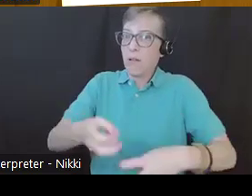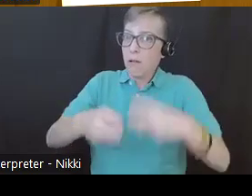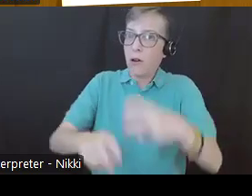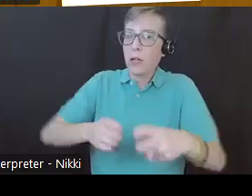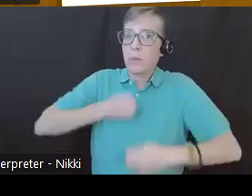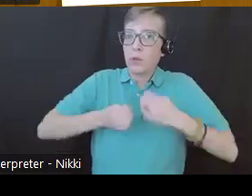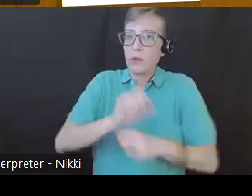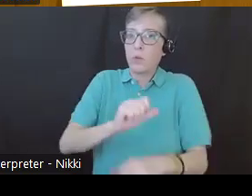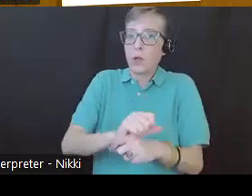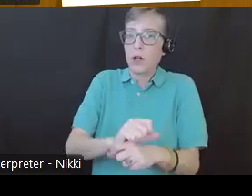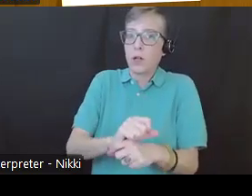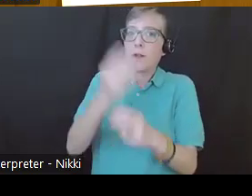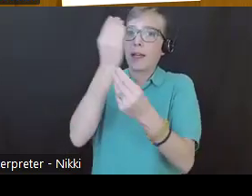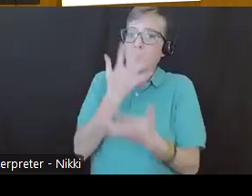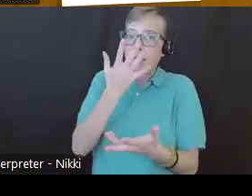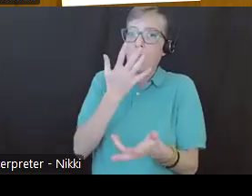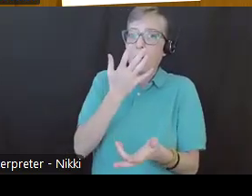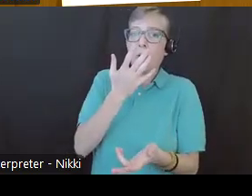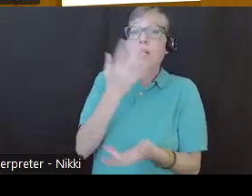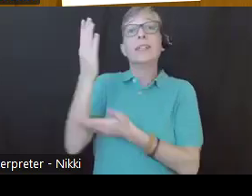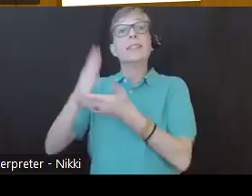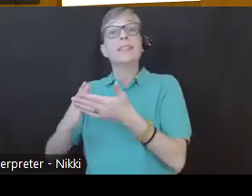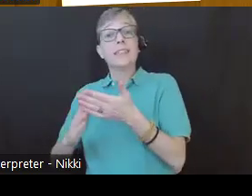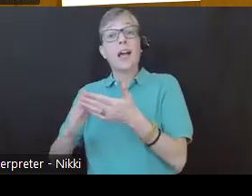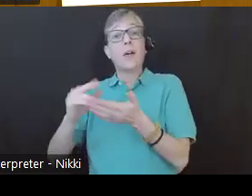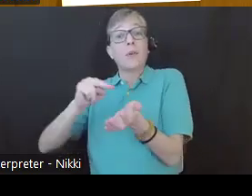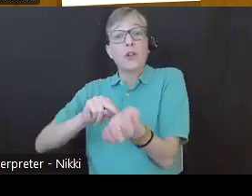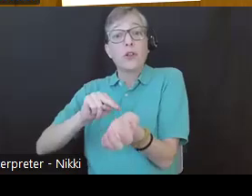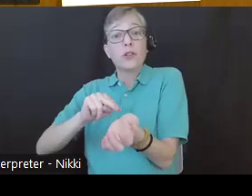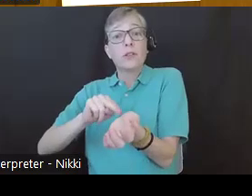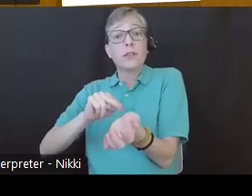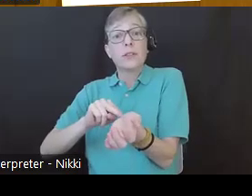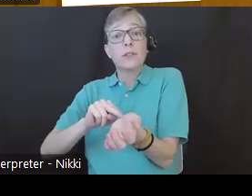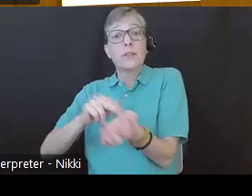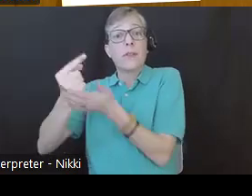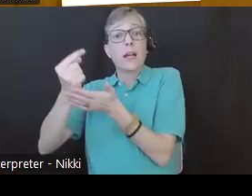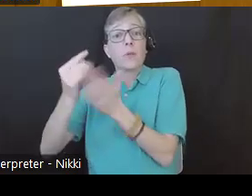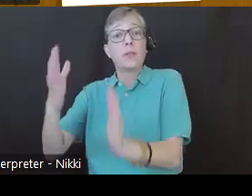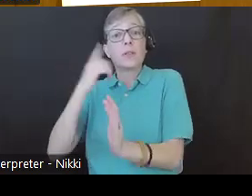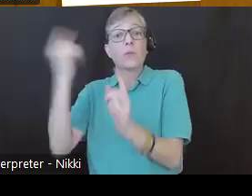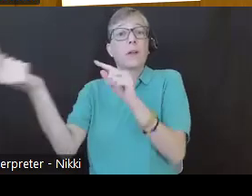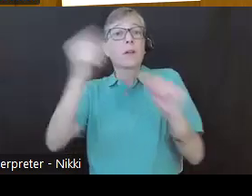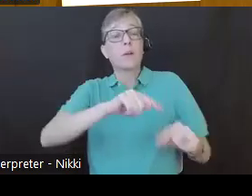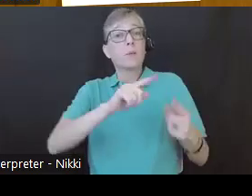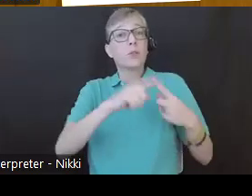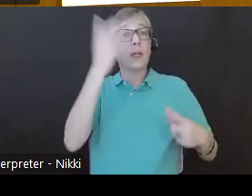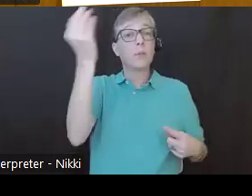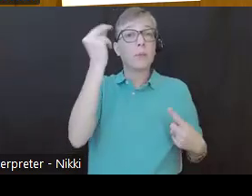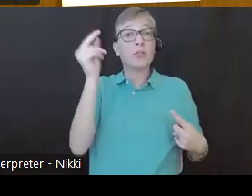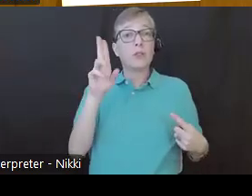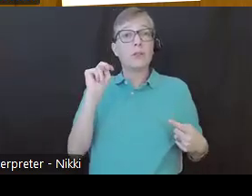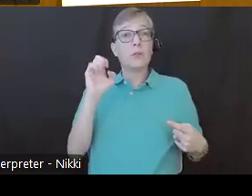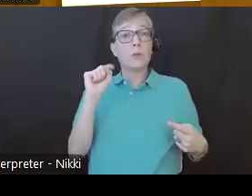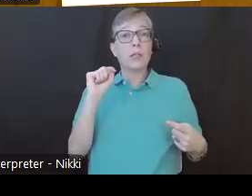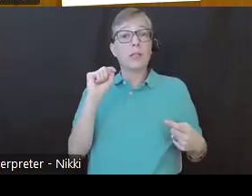do is they'll come to the outpatient clinic just to see how well this patient is doing, especially our ICU nurses, taking